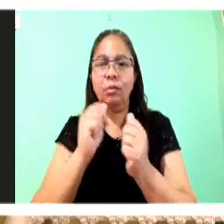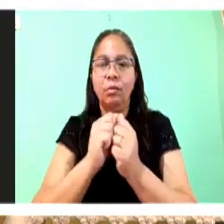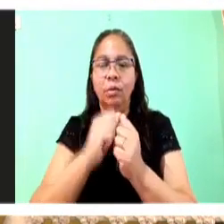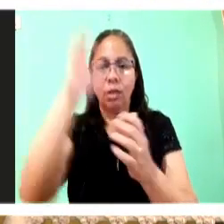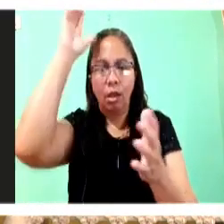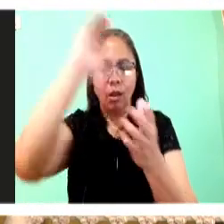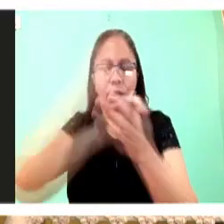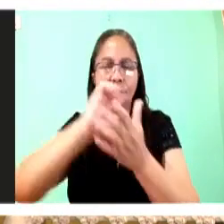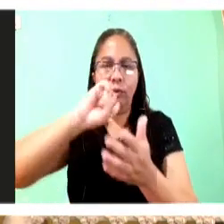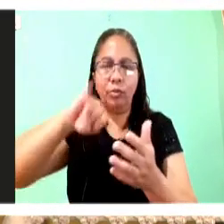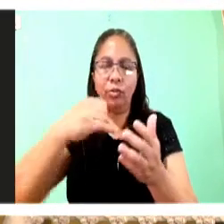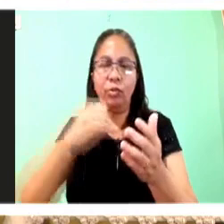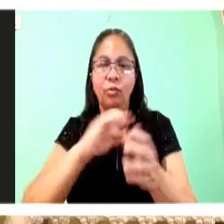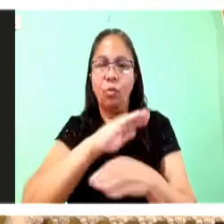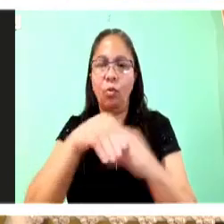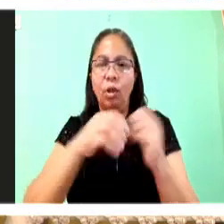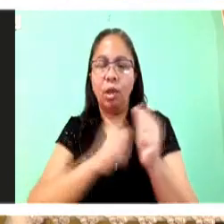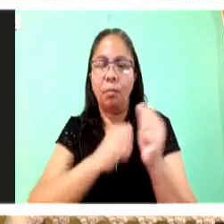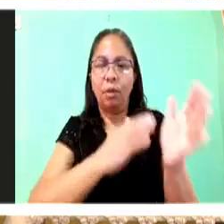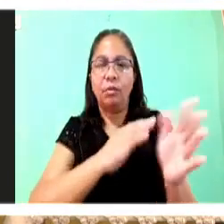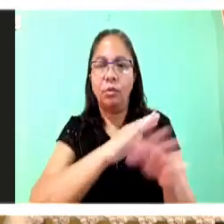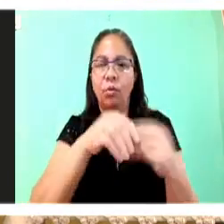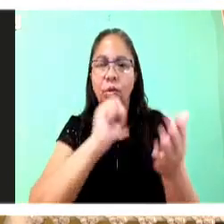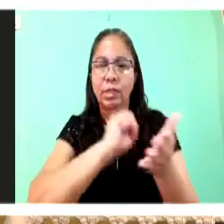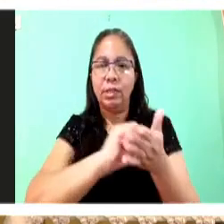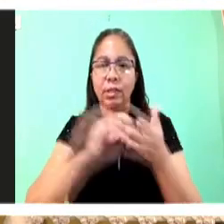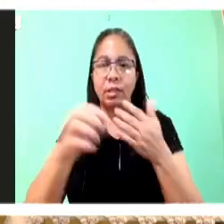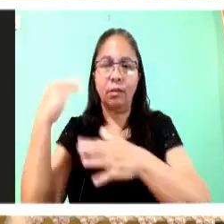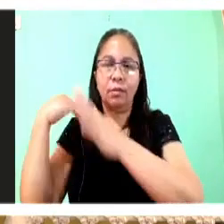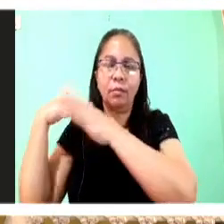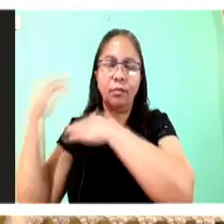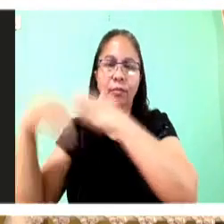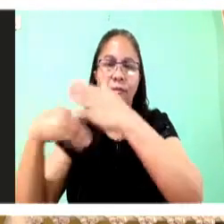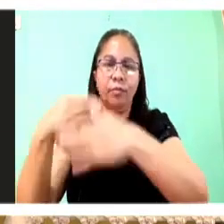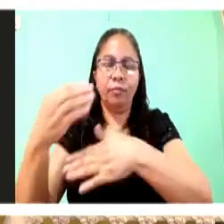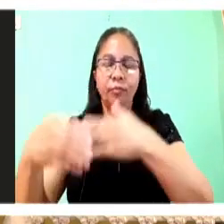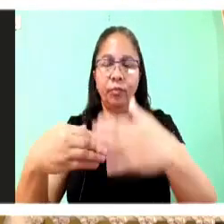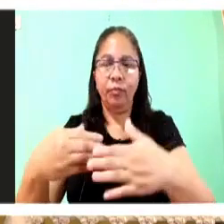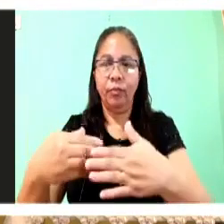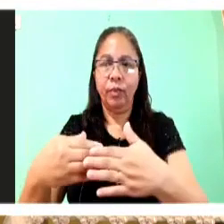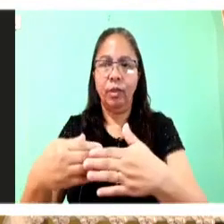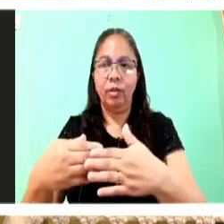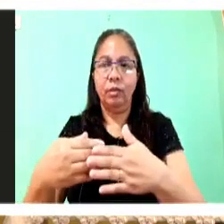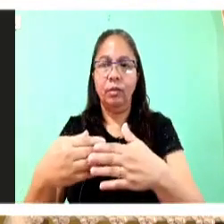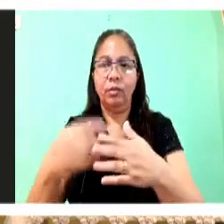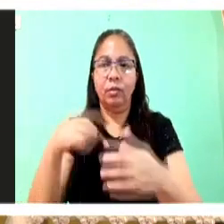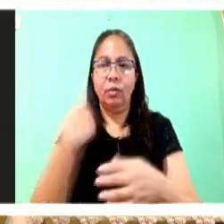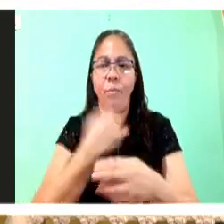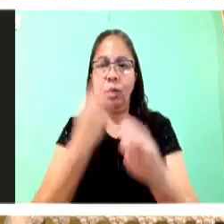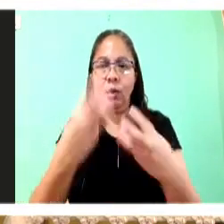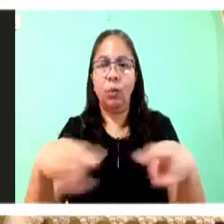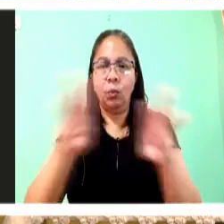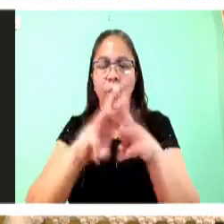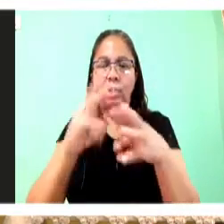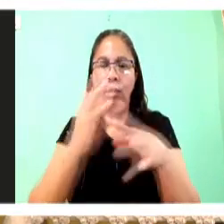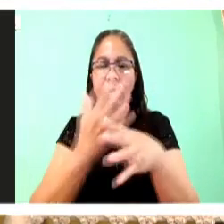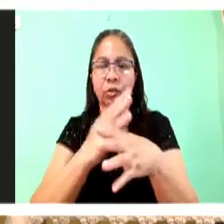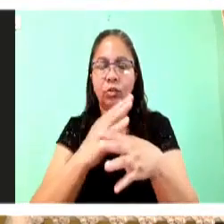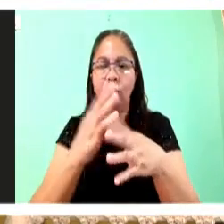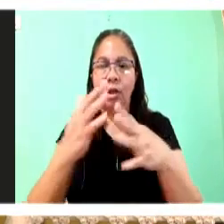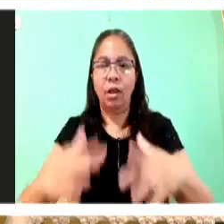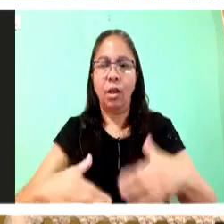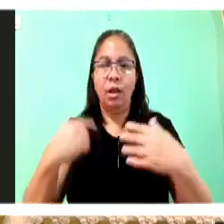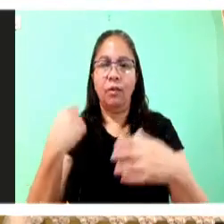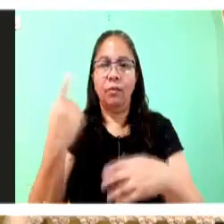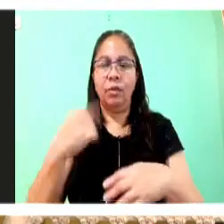her spouse, with the blessed apostles, and all the saints who please you throughout the ages, we may merit to be co-heirs to eternal life, and may